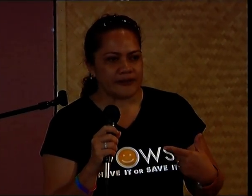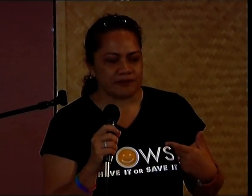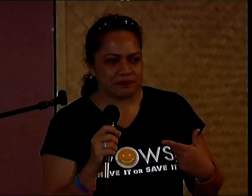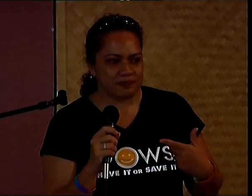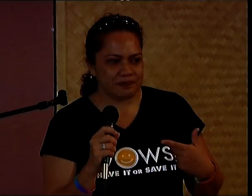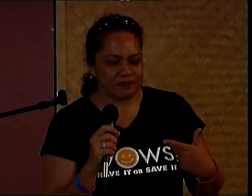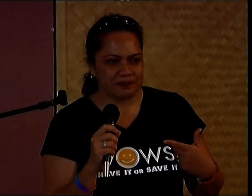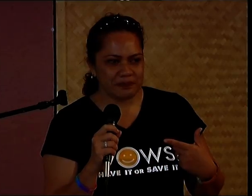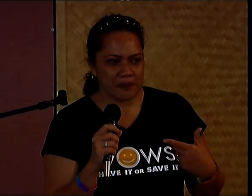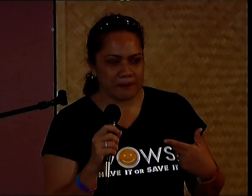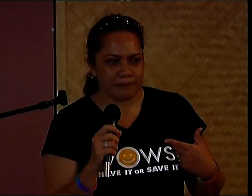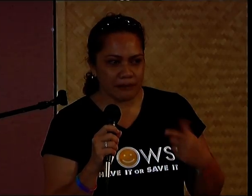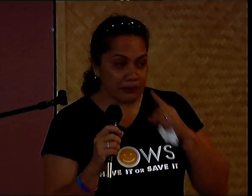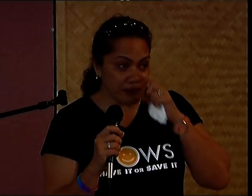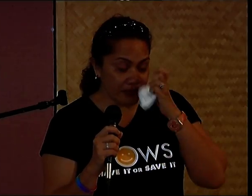And